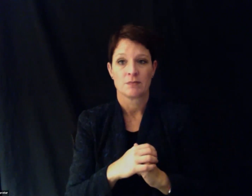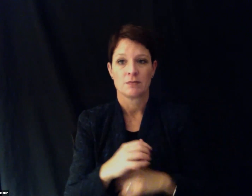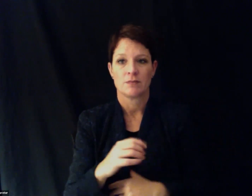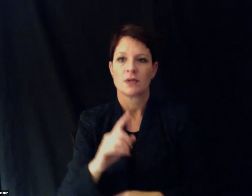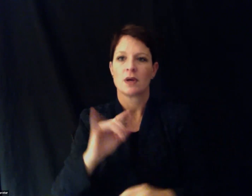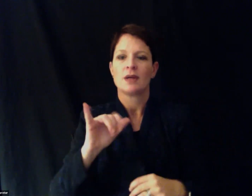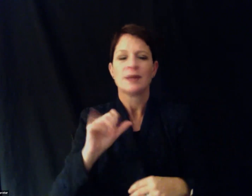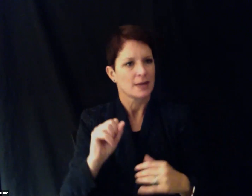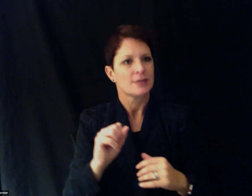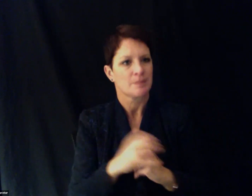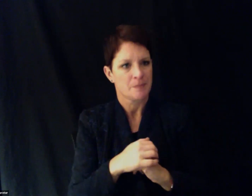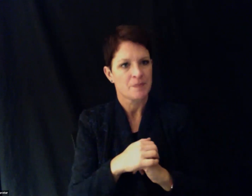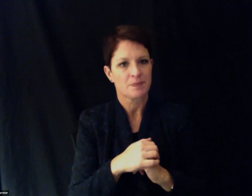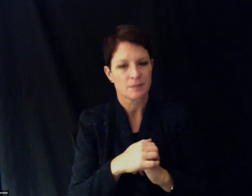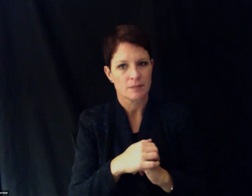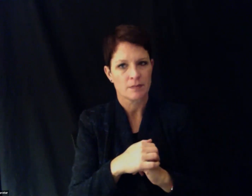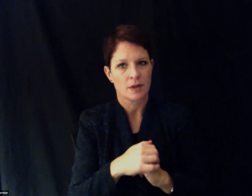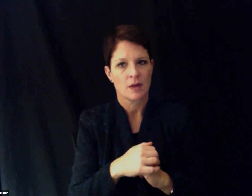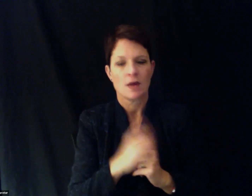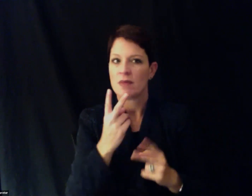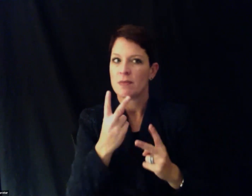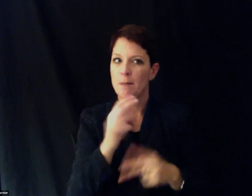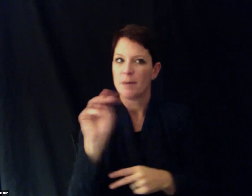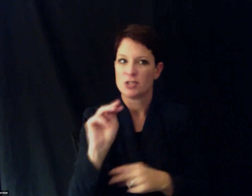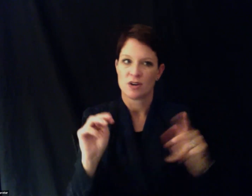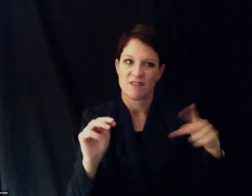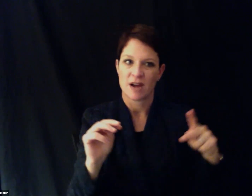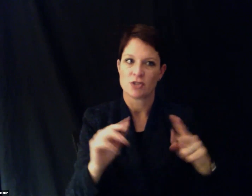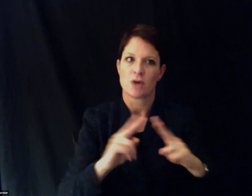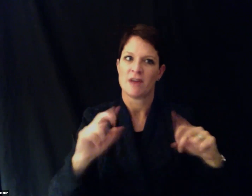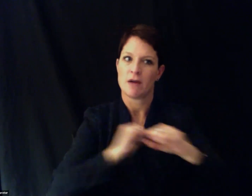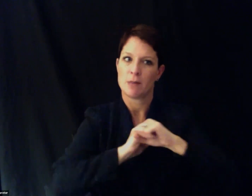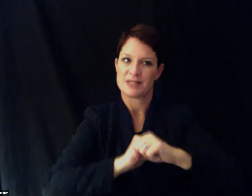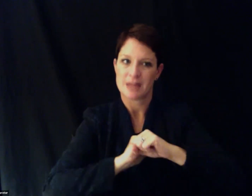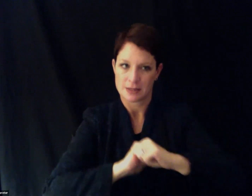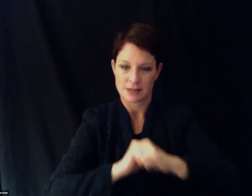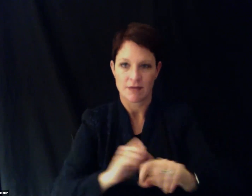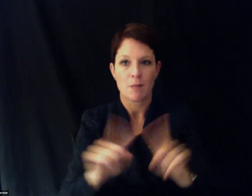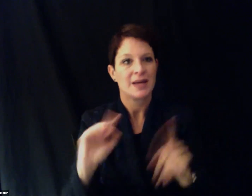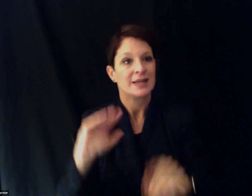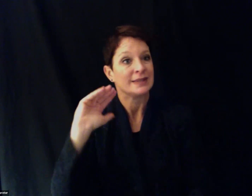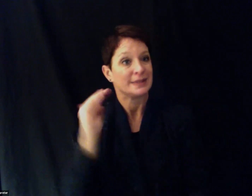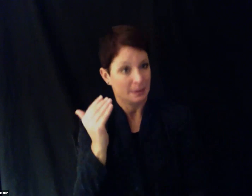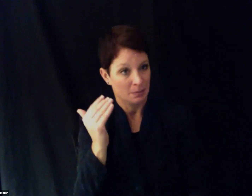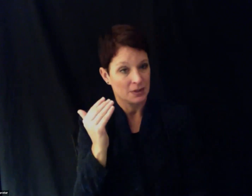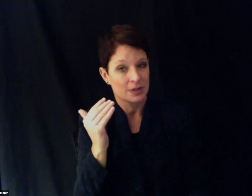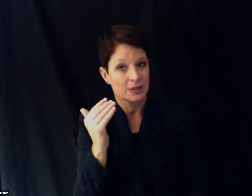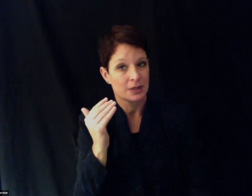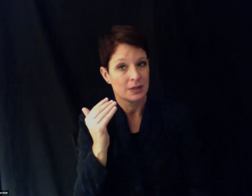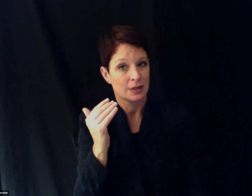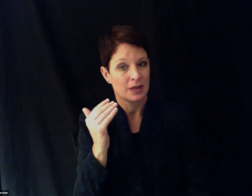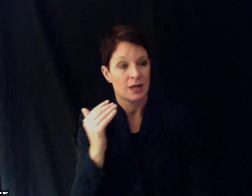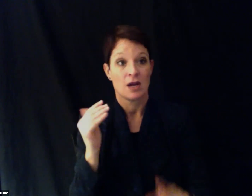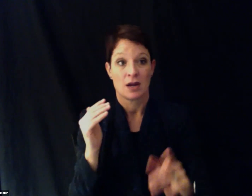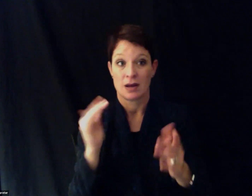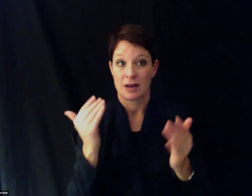Yeah, so they've both shown to be very protective, but there does seem to be, this far out